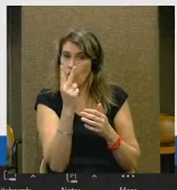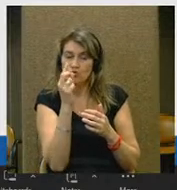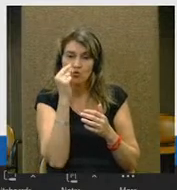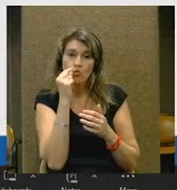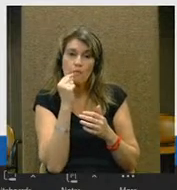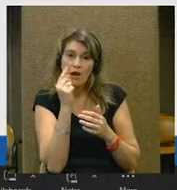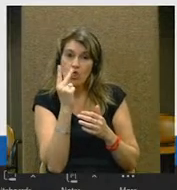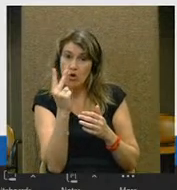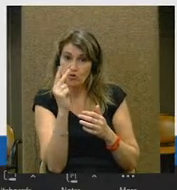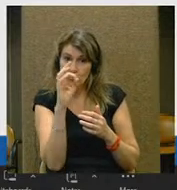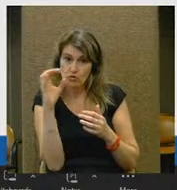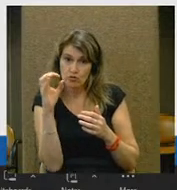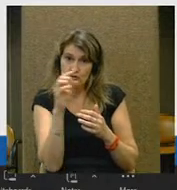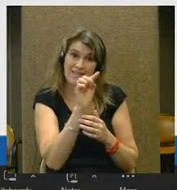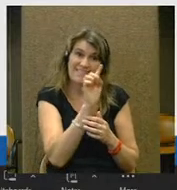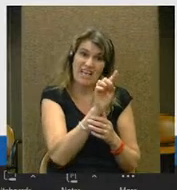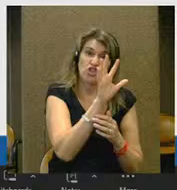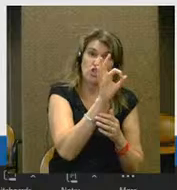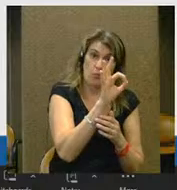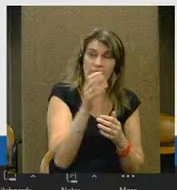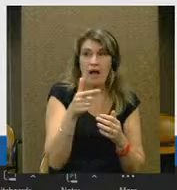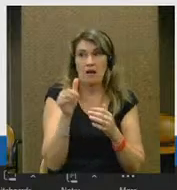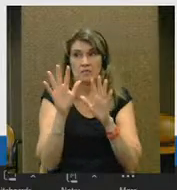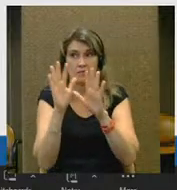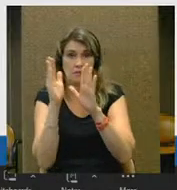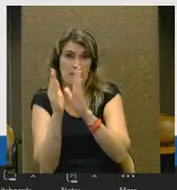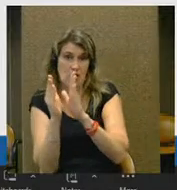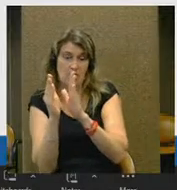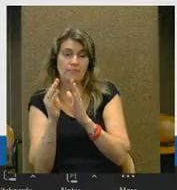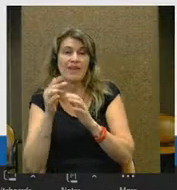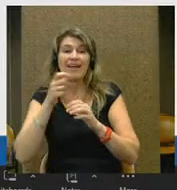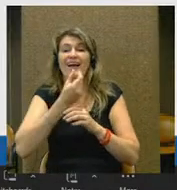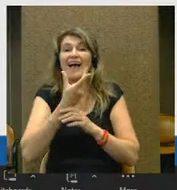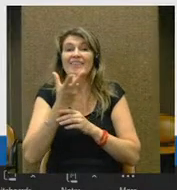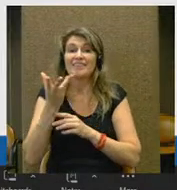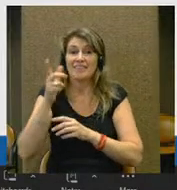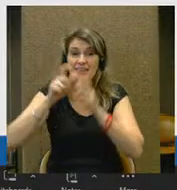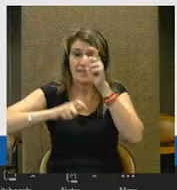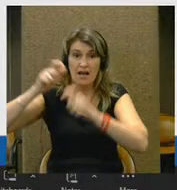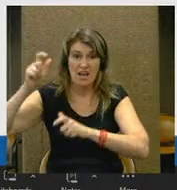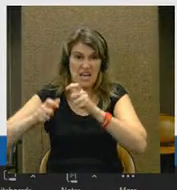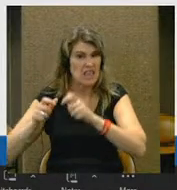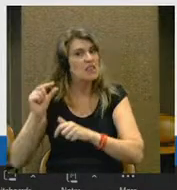being consumed is very small. Now, obviously, when it's largely produced in Mexico